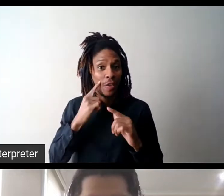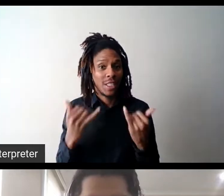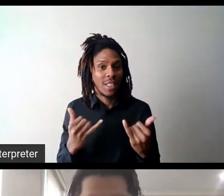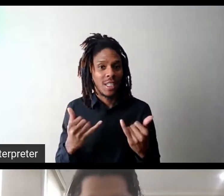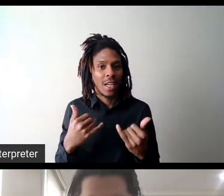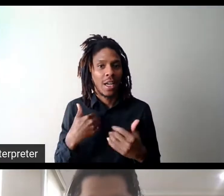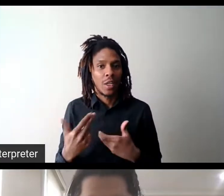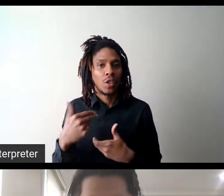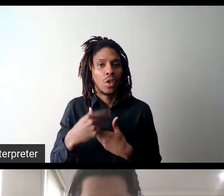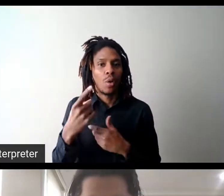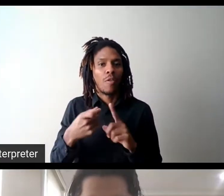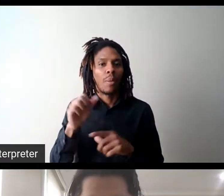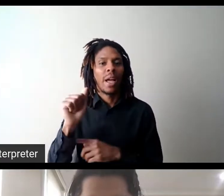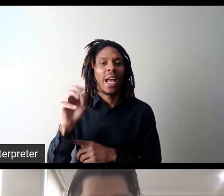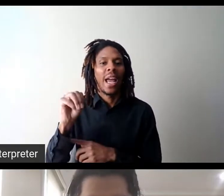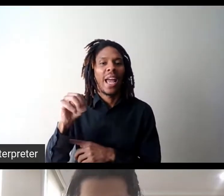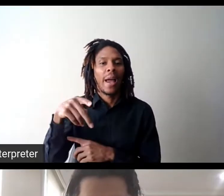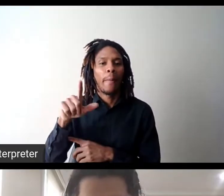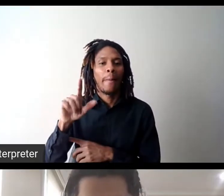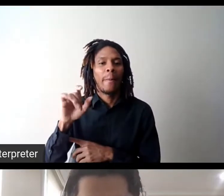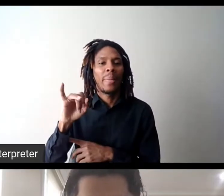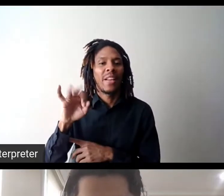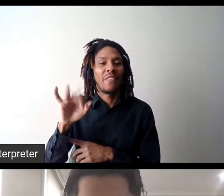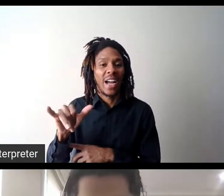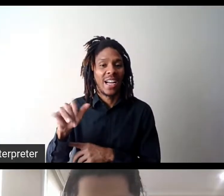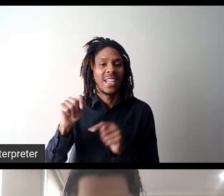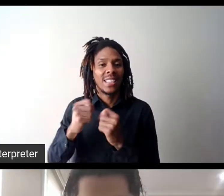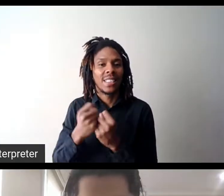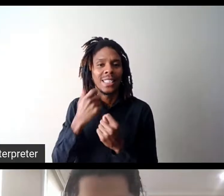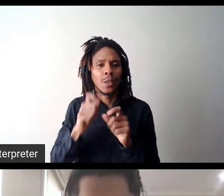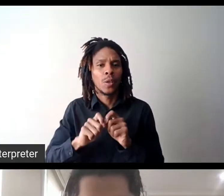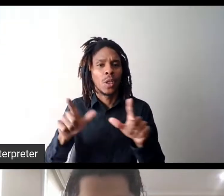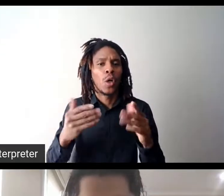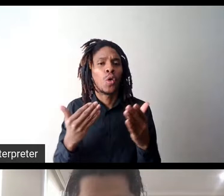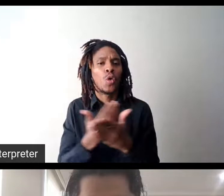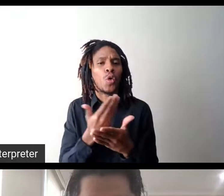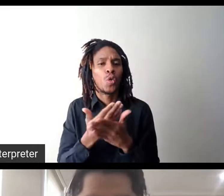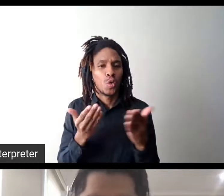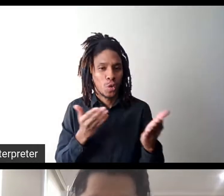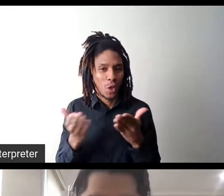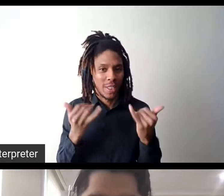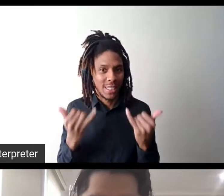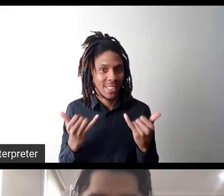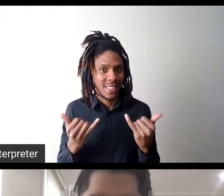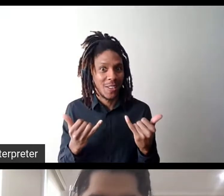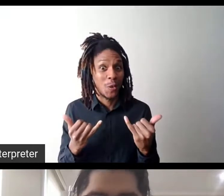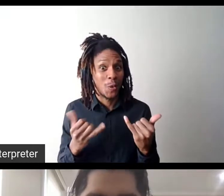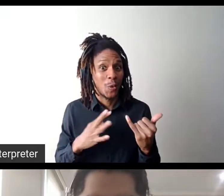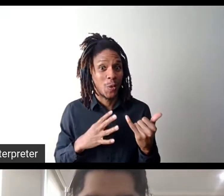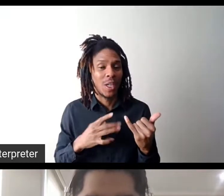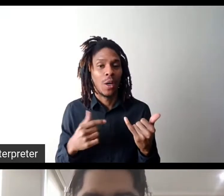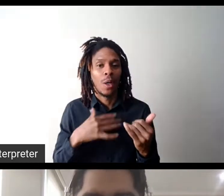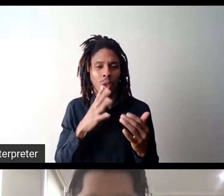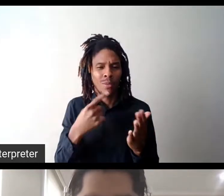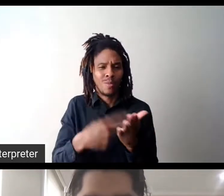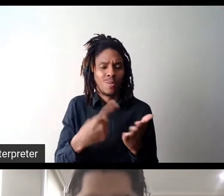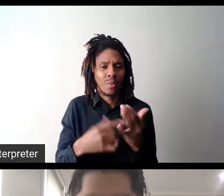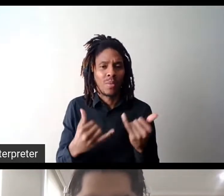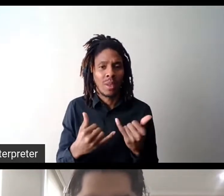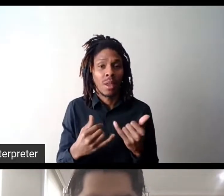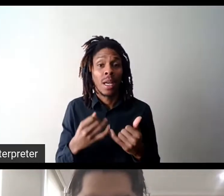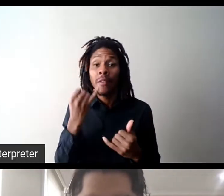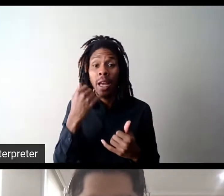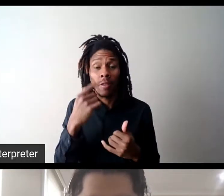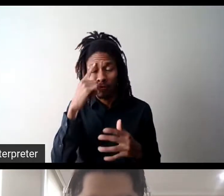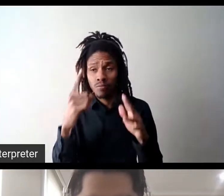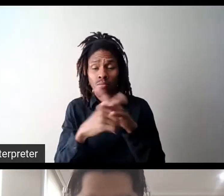of the Amplify team, which just launched a new service today. Um, and so we're going to be talking about that. But in the meantime, if you have any questions